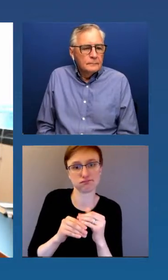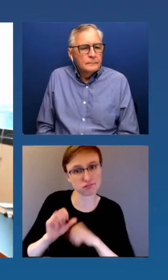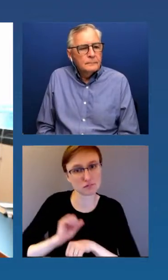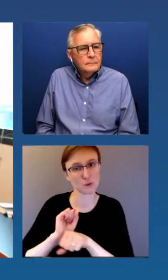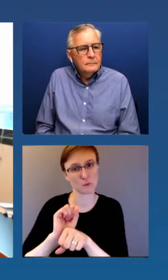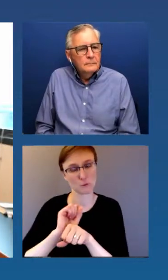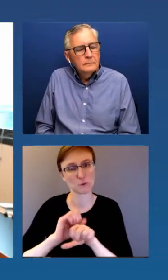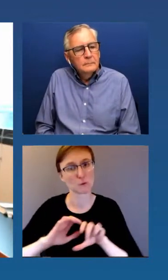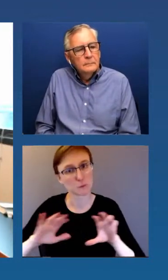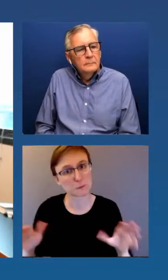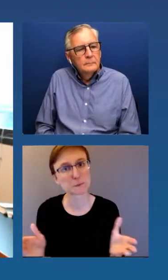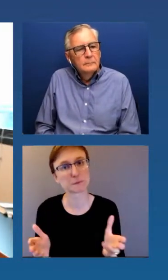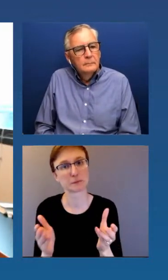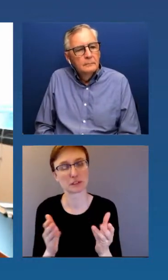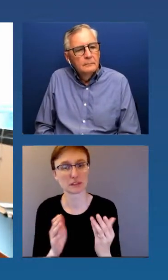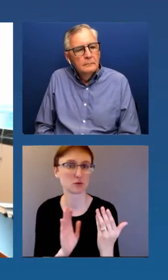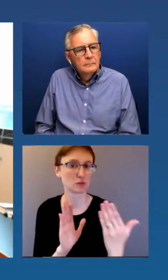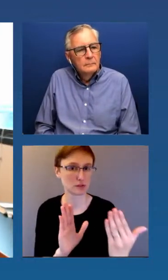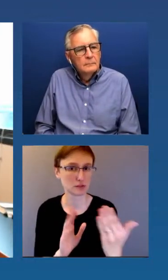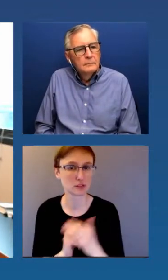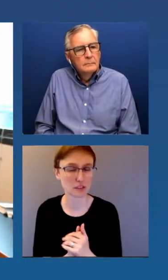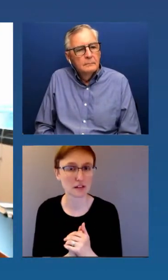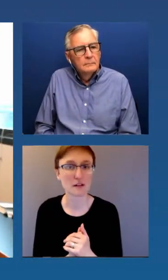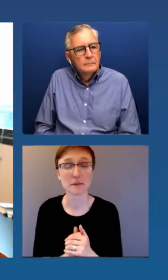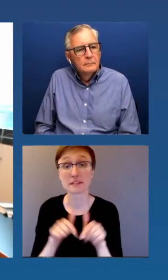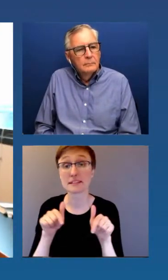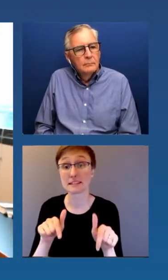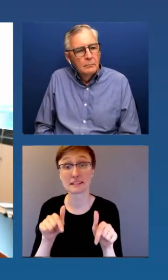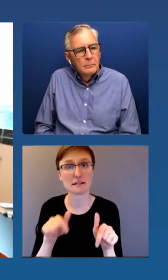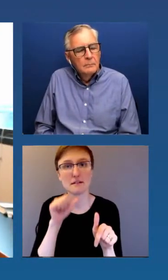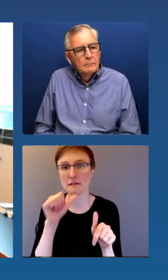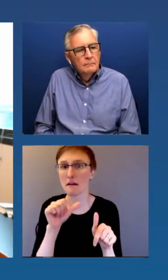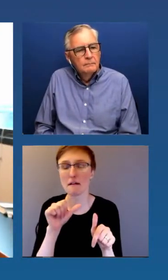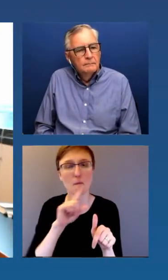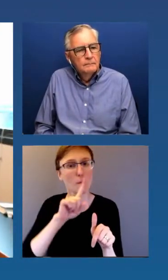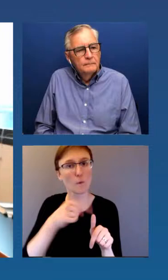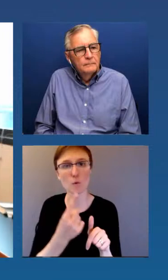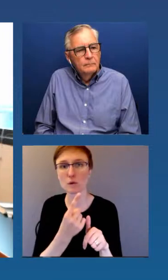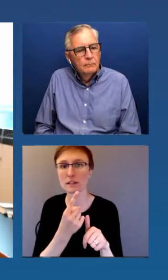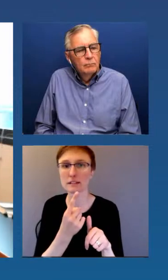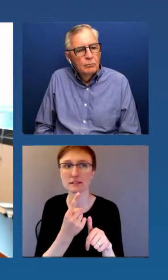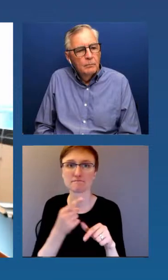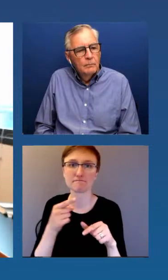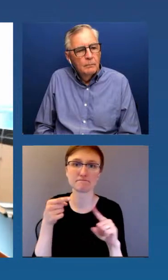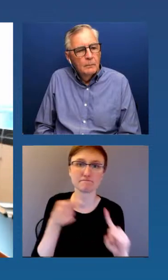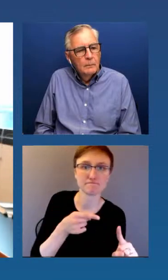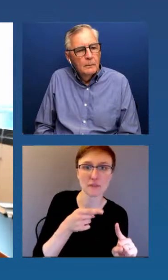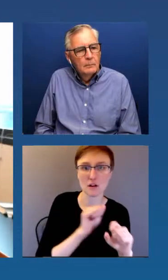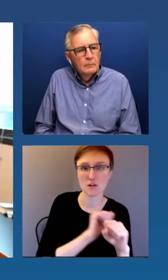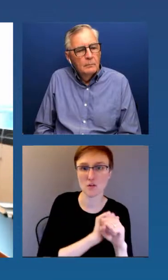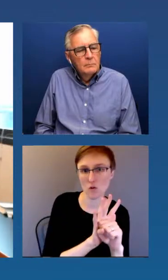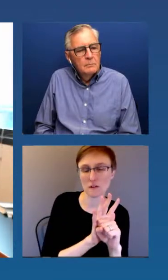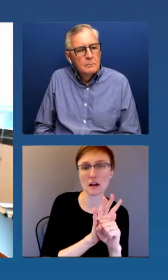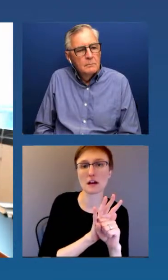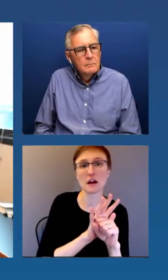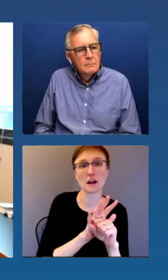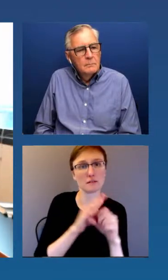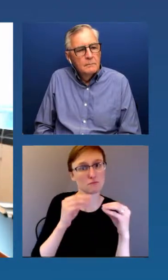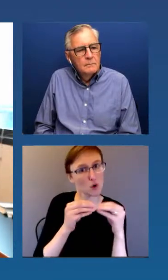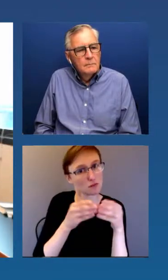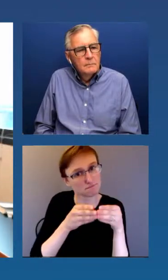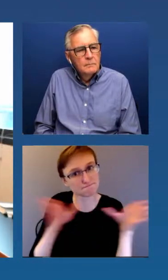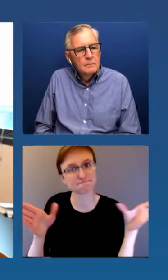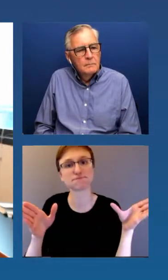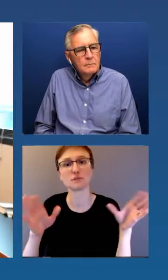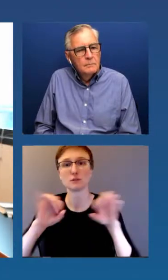a situation that isn't just about COVID. It's a situation about systemic inequities and the social determinants of